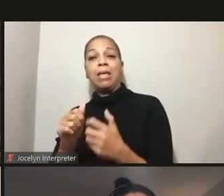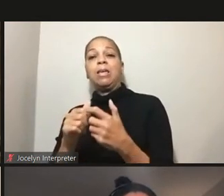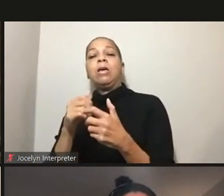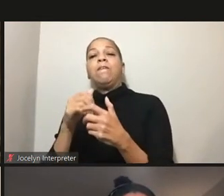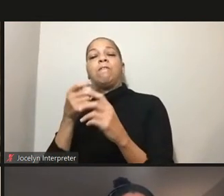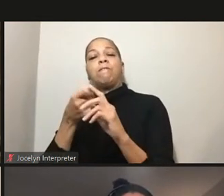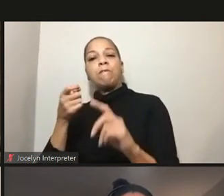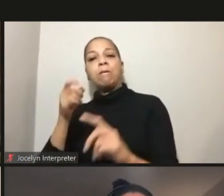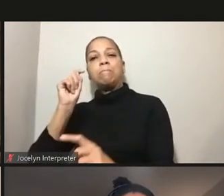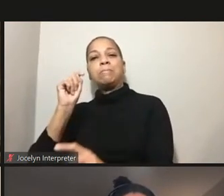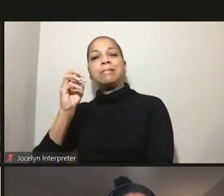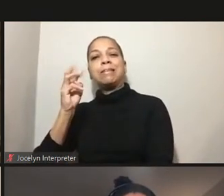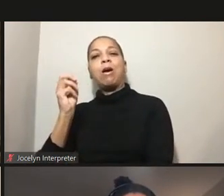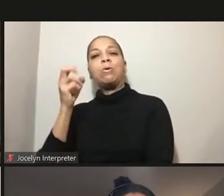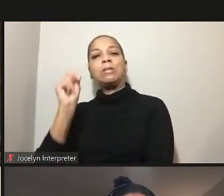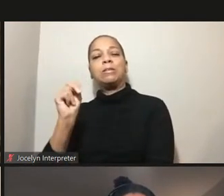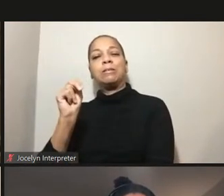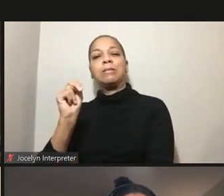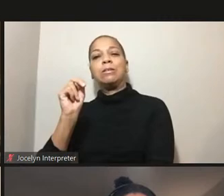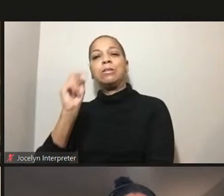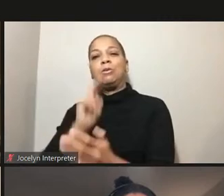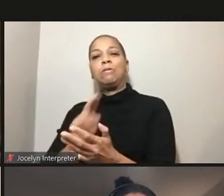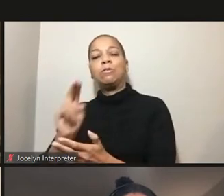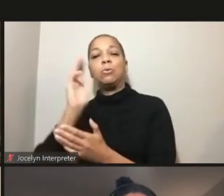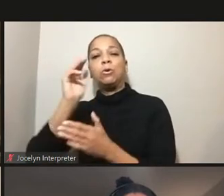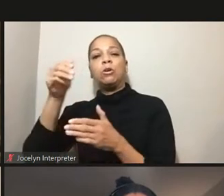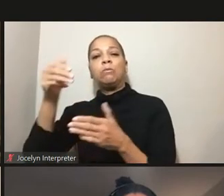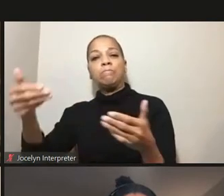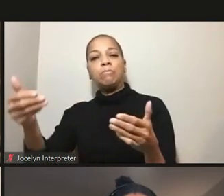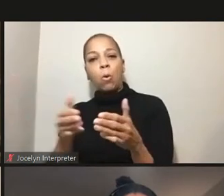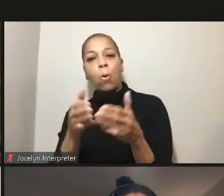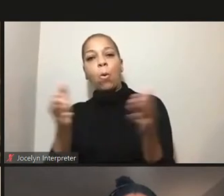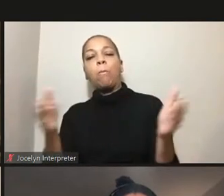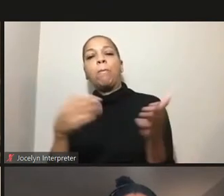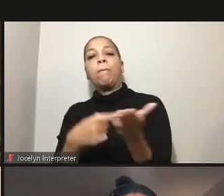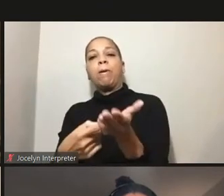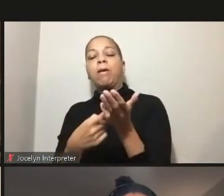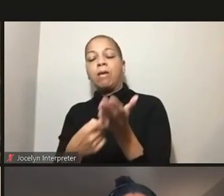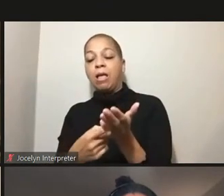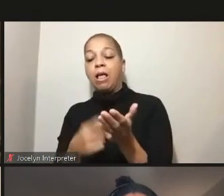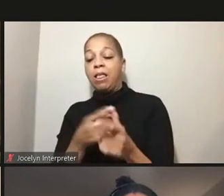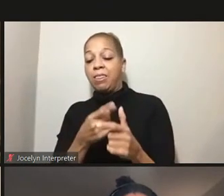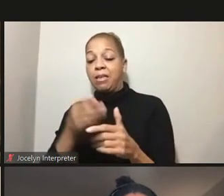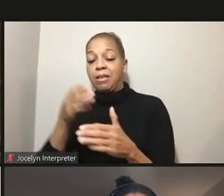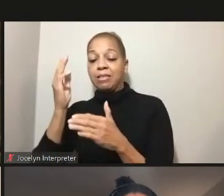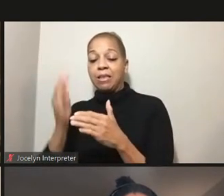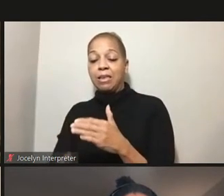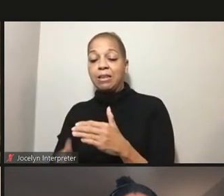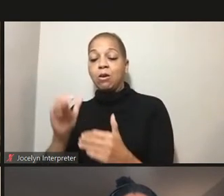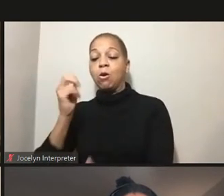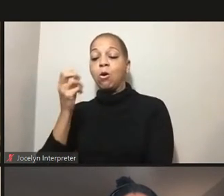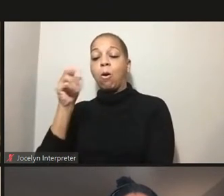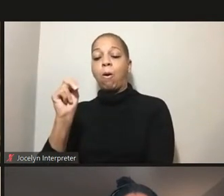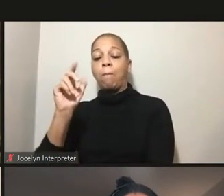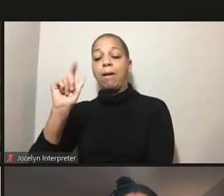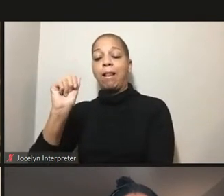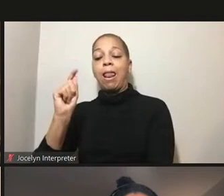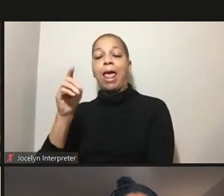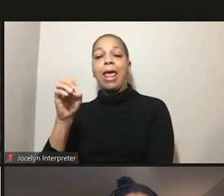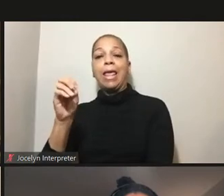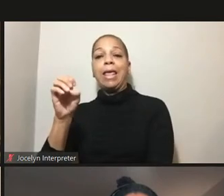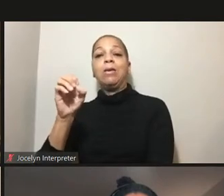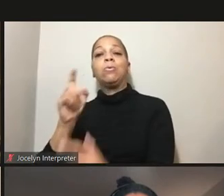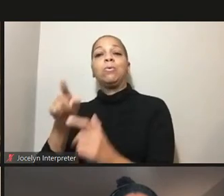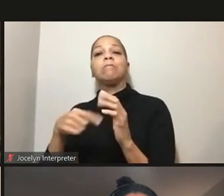our conversation. Then our moderator for the evening, M. Carmen Lane, will initiate our talk. Again, many thanks to all of you